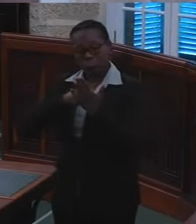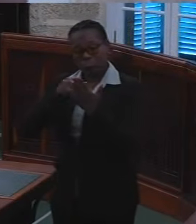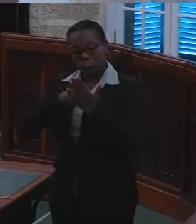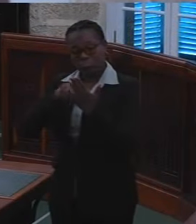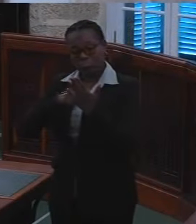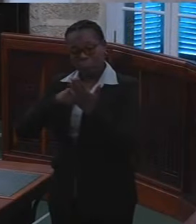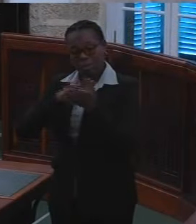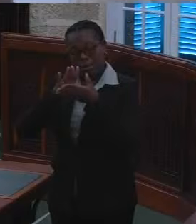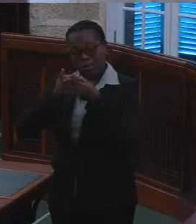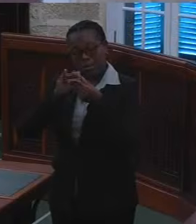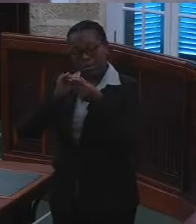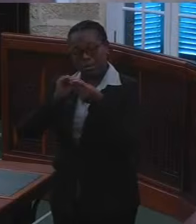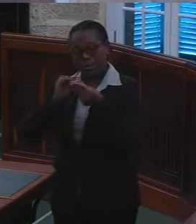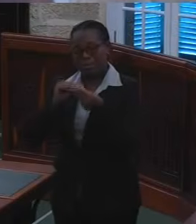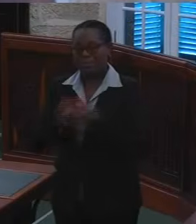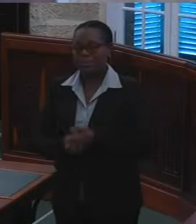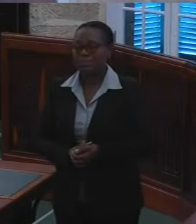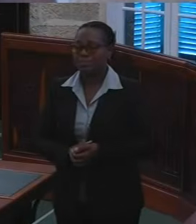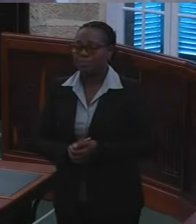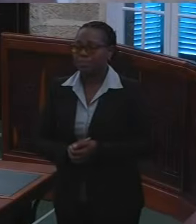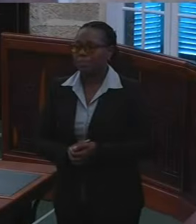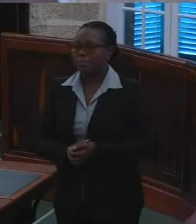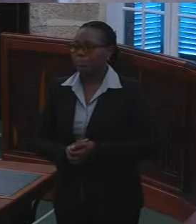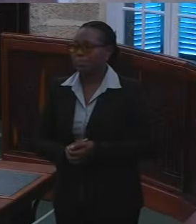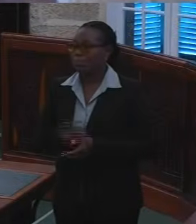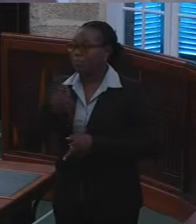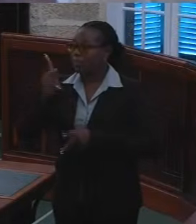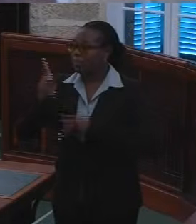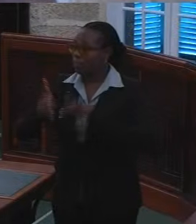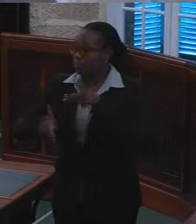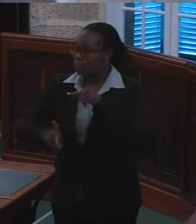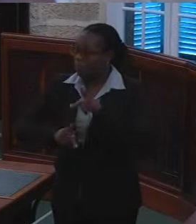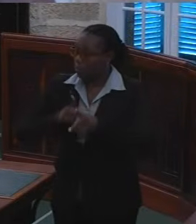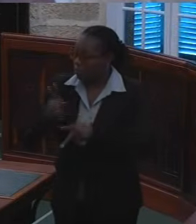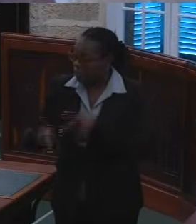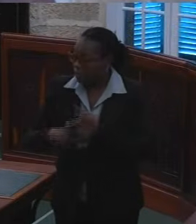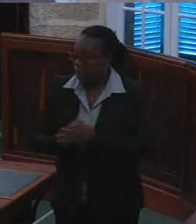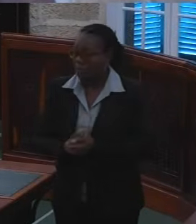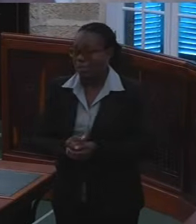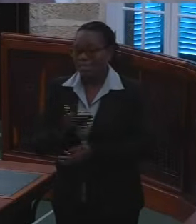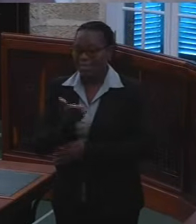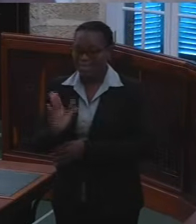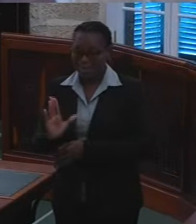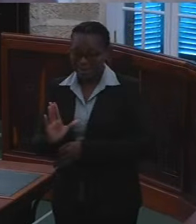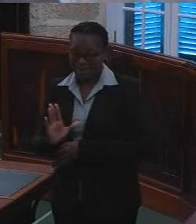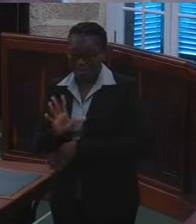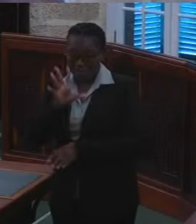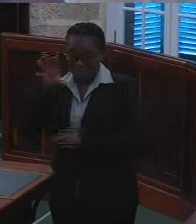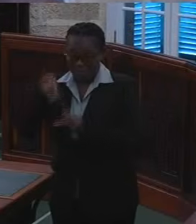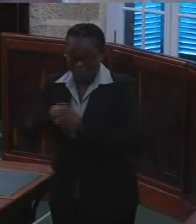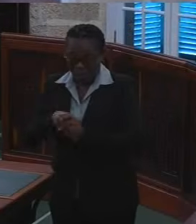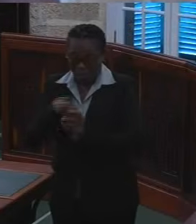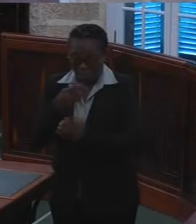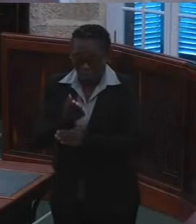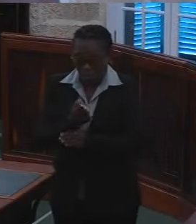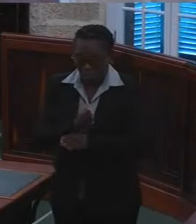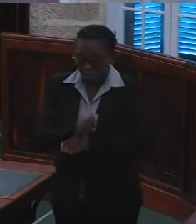and it says specifically that persons who commit such acts